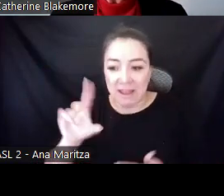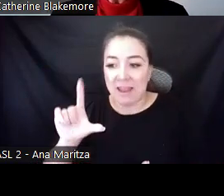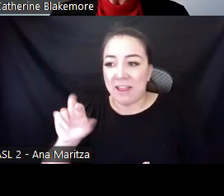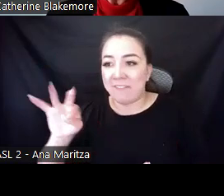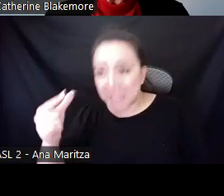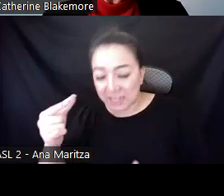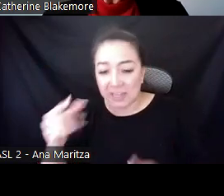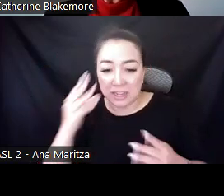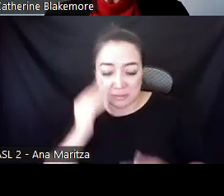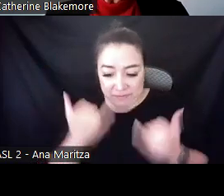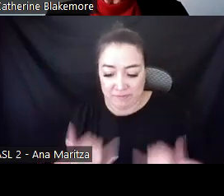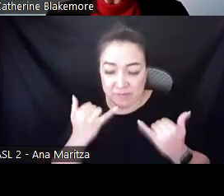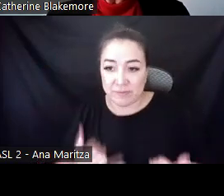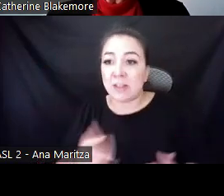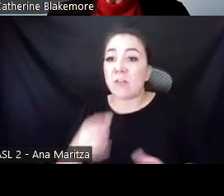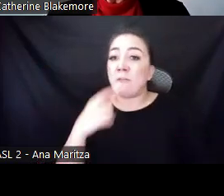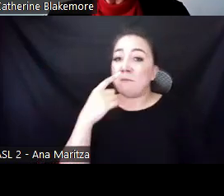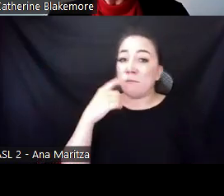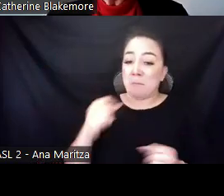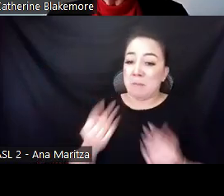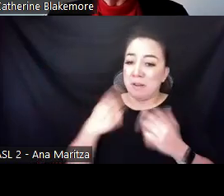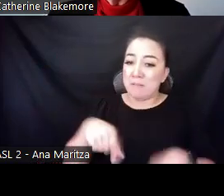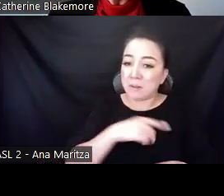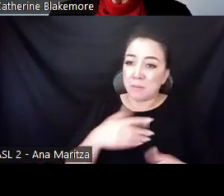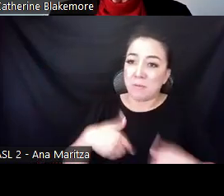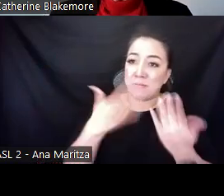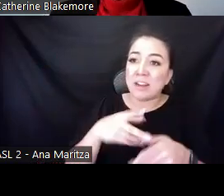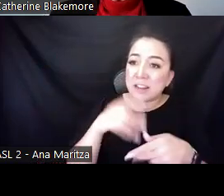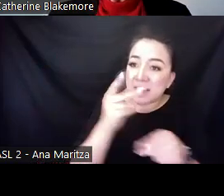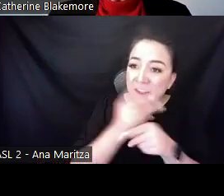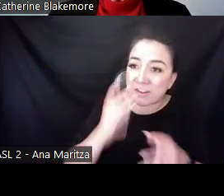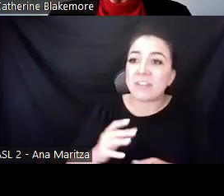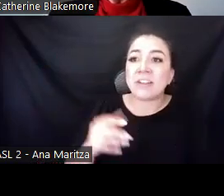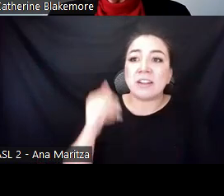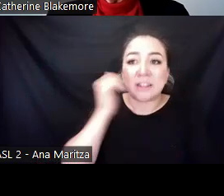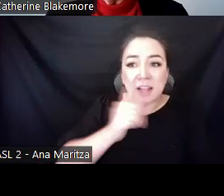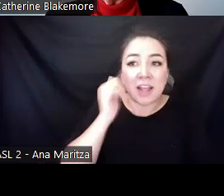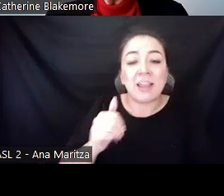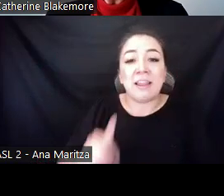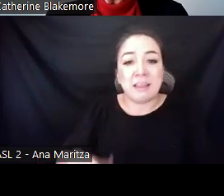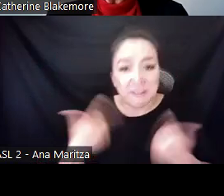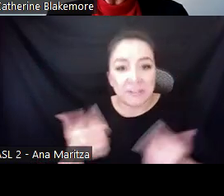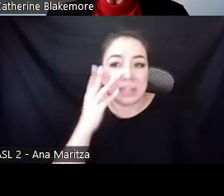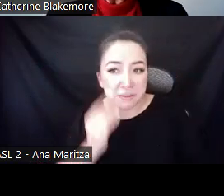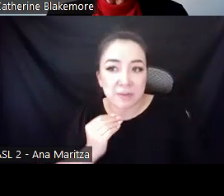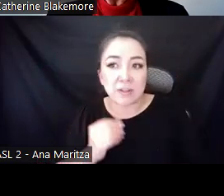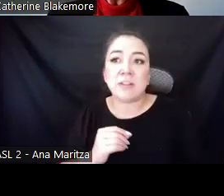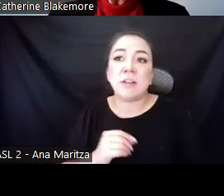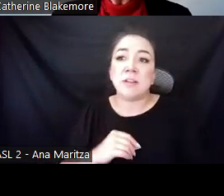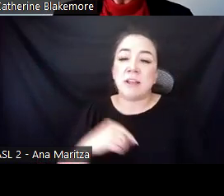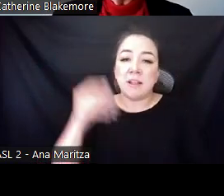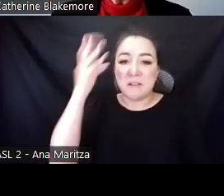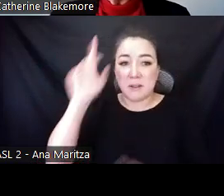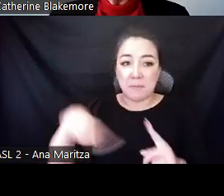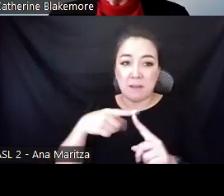because for many of us who have provided caregiving, it is a daily living experience. So I think when we're thinking about this,